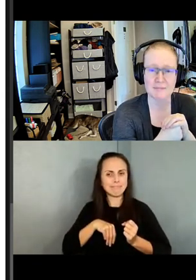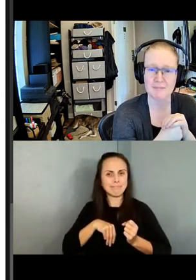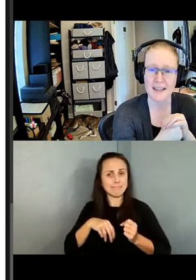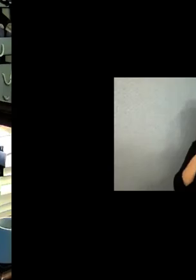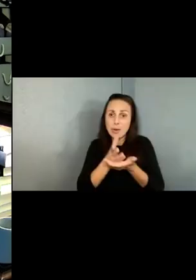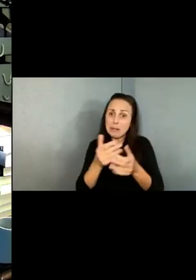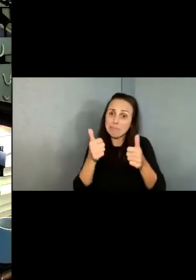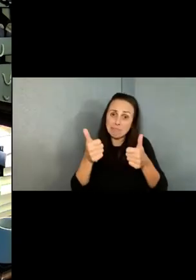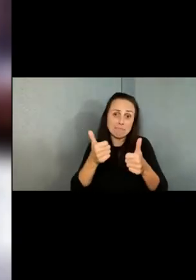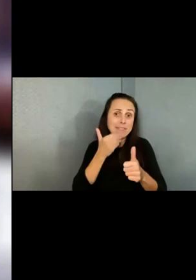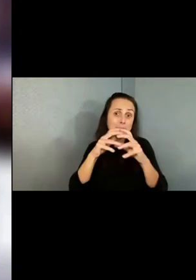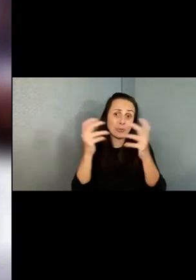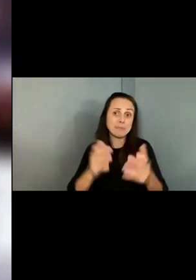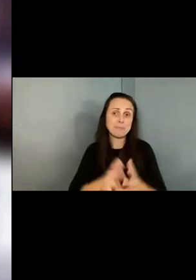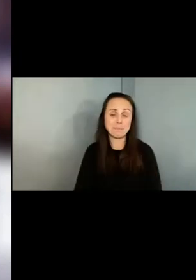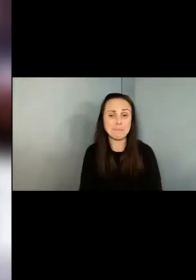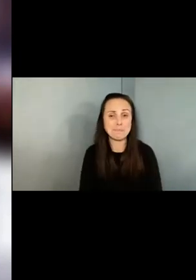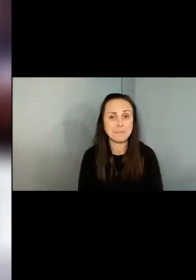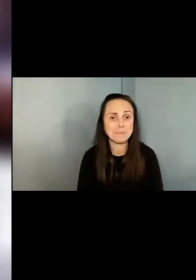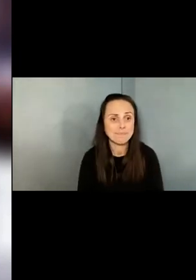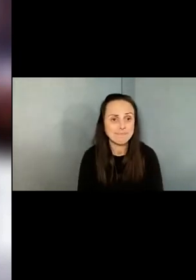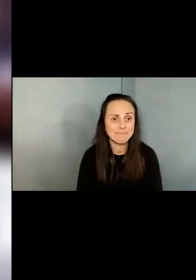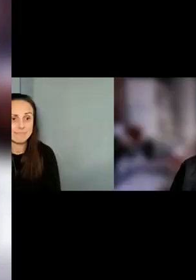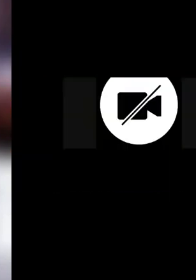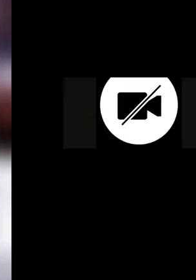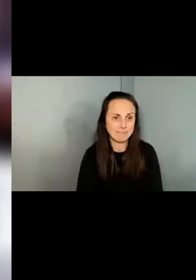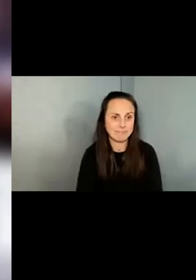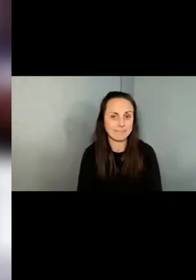All right. Thanks. Thanks, Jessica.